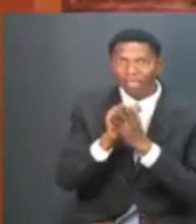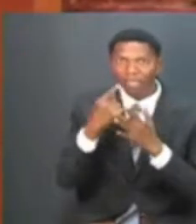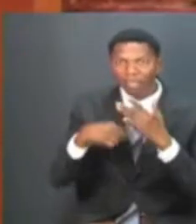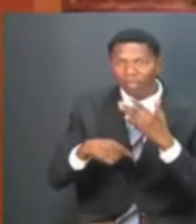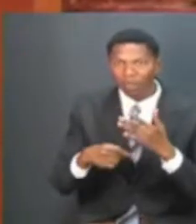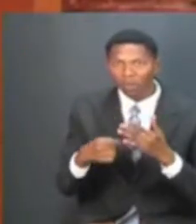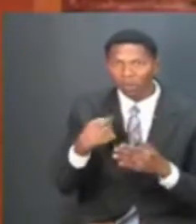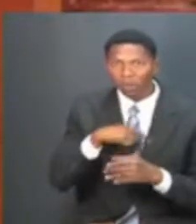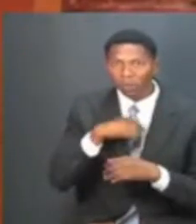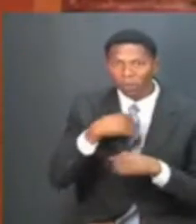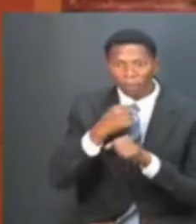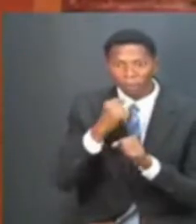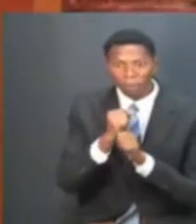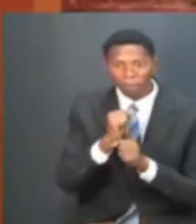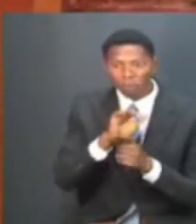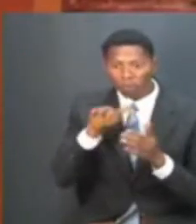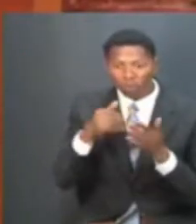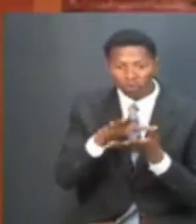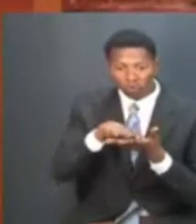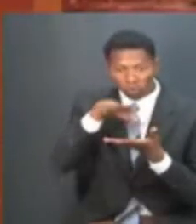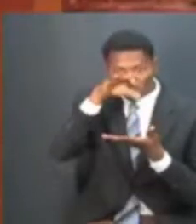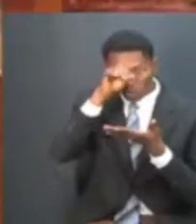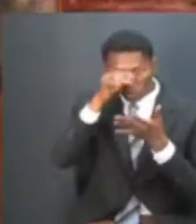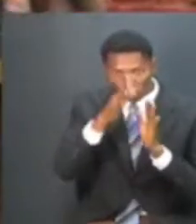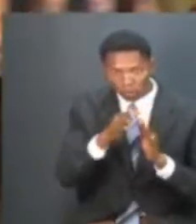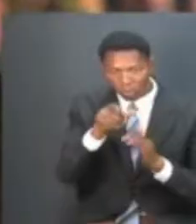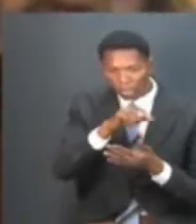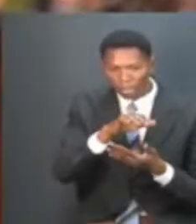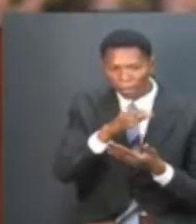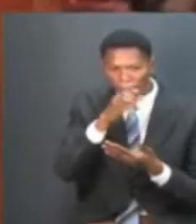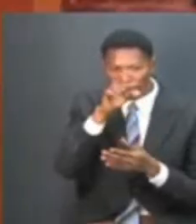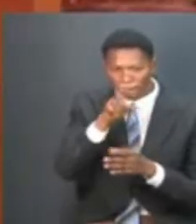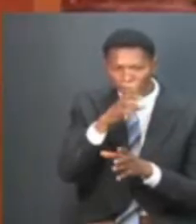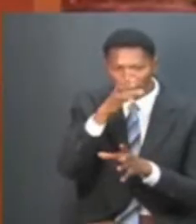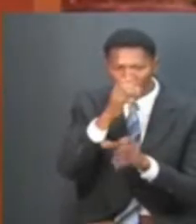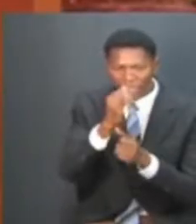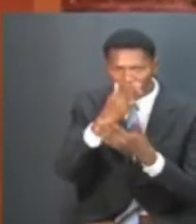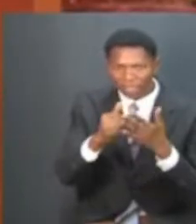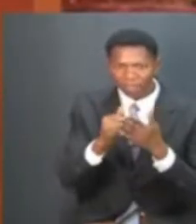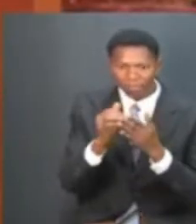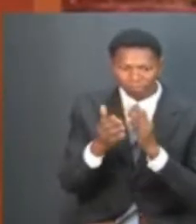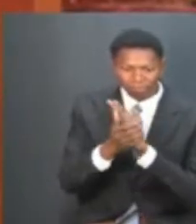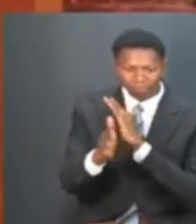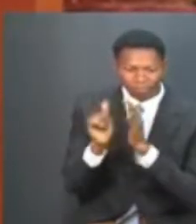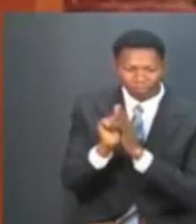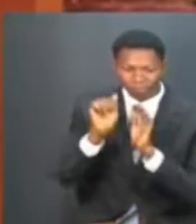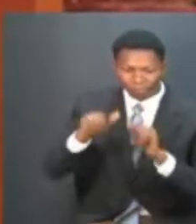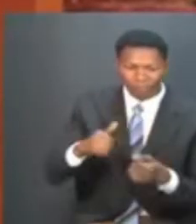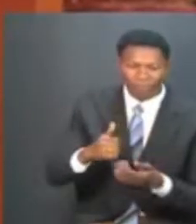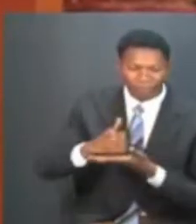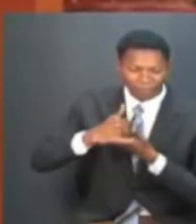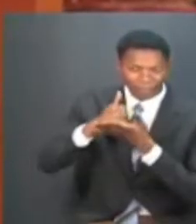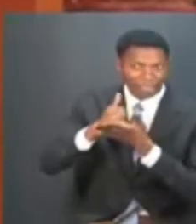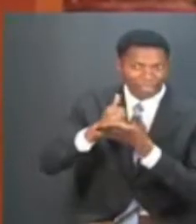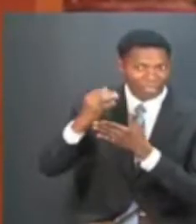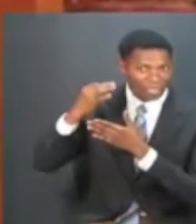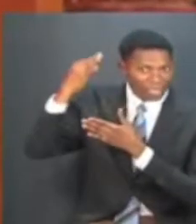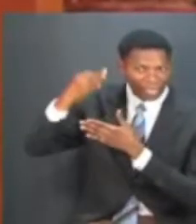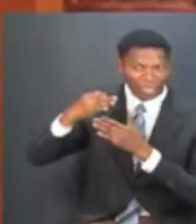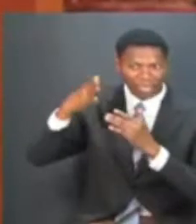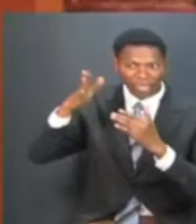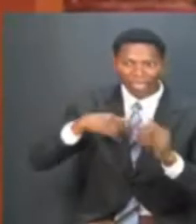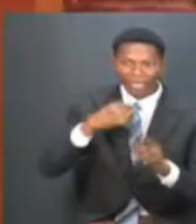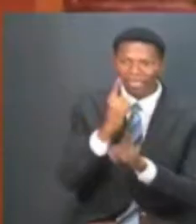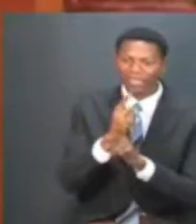we make our learners develop skills that will help them in the future, rather than always depending on